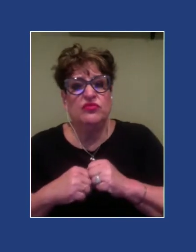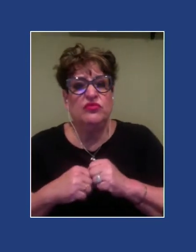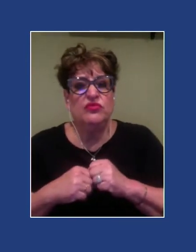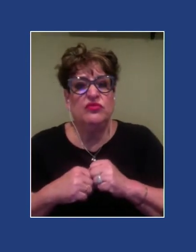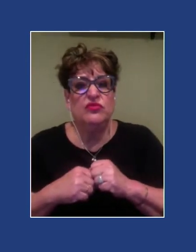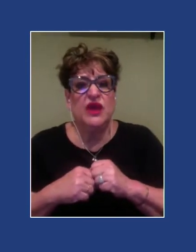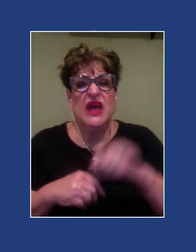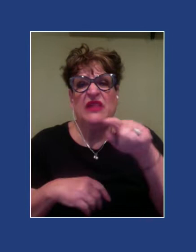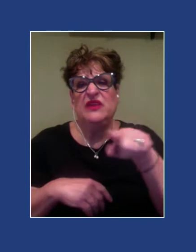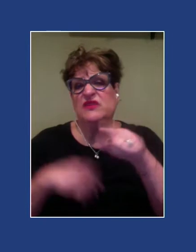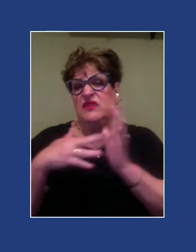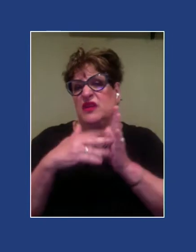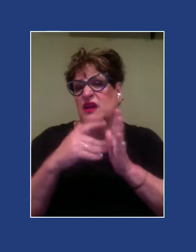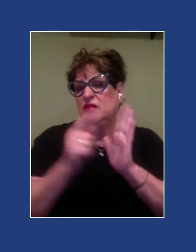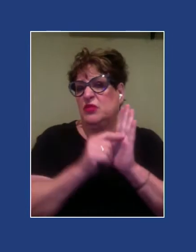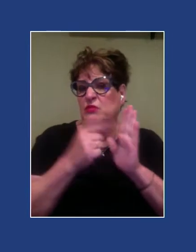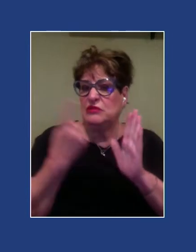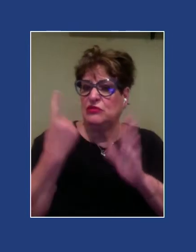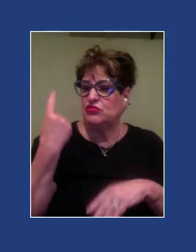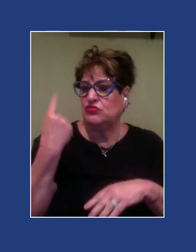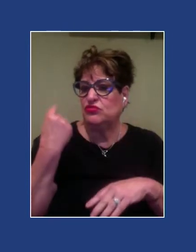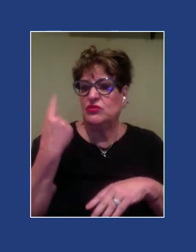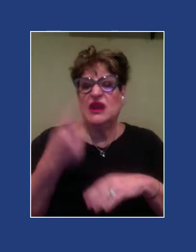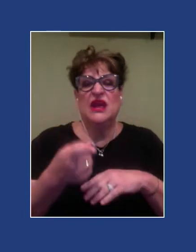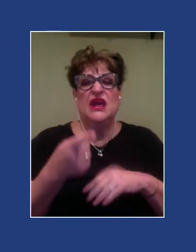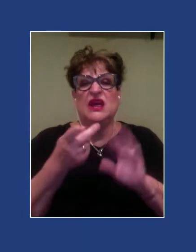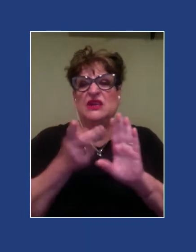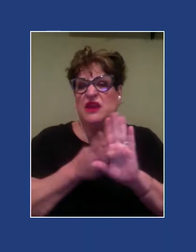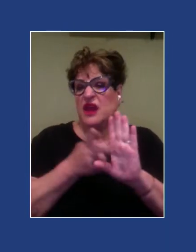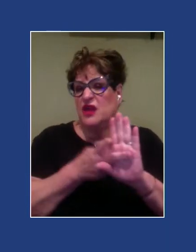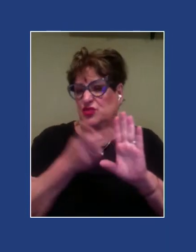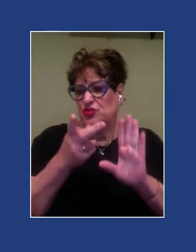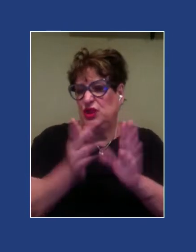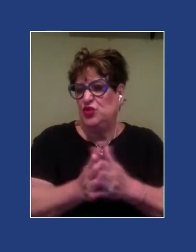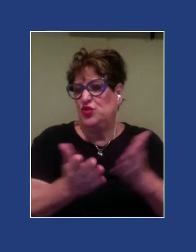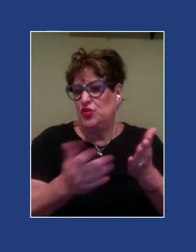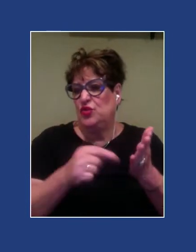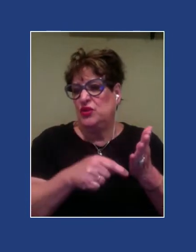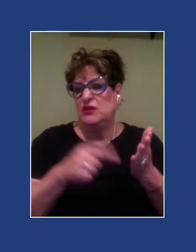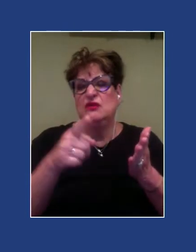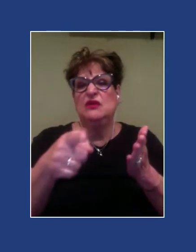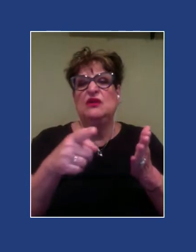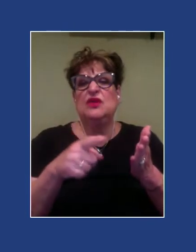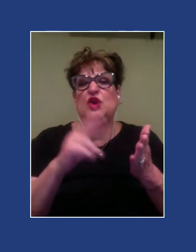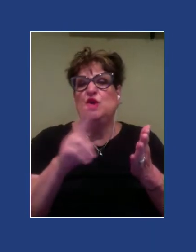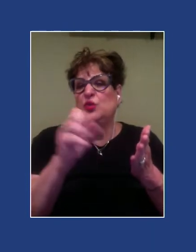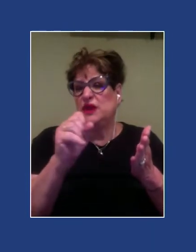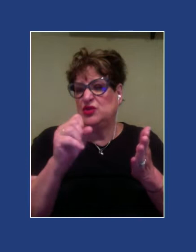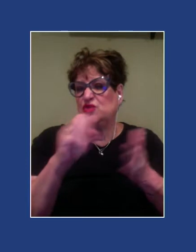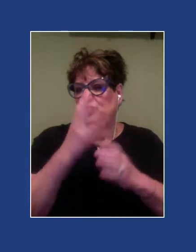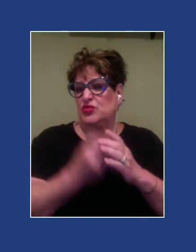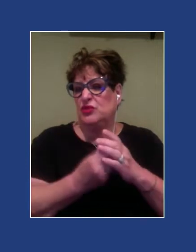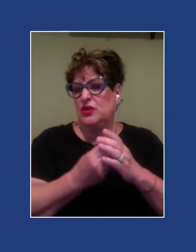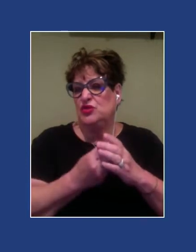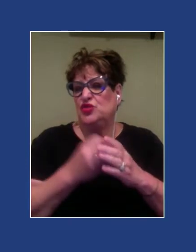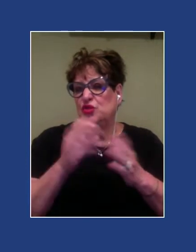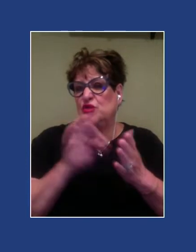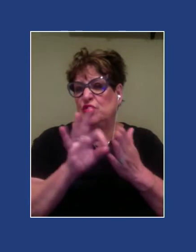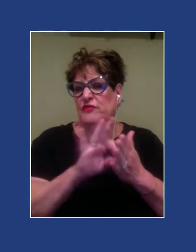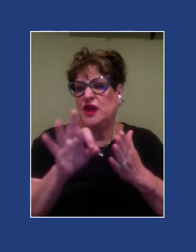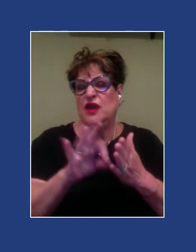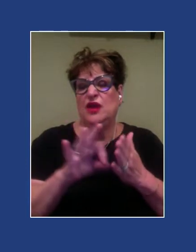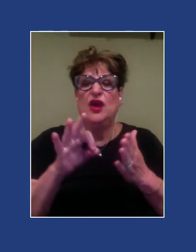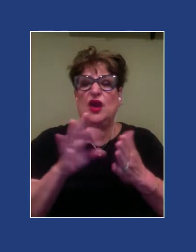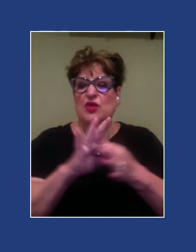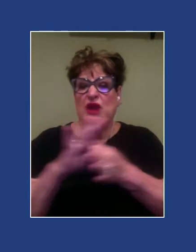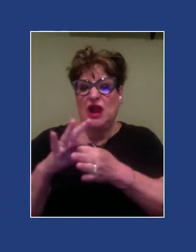This is a study we published last year in JAMA Psychiatry, again using the US Trans Survey, looking at the relationship between gender identity